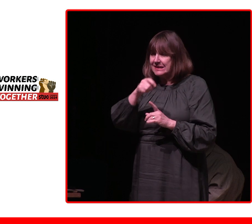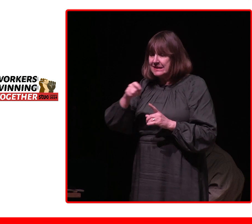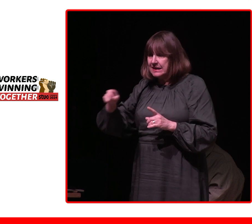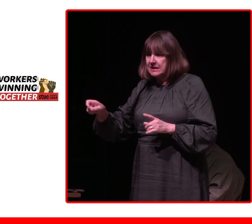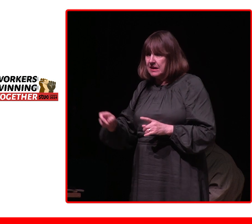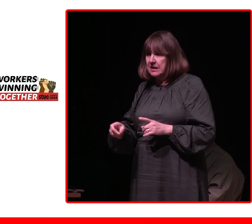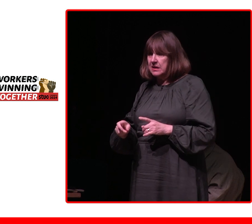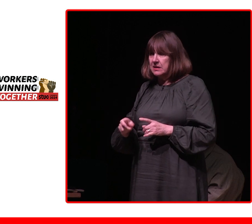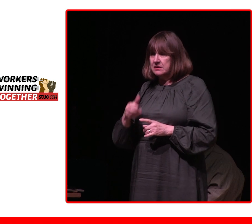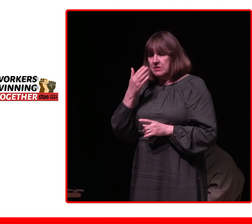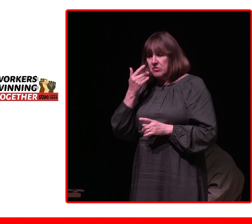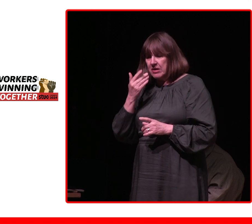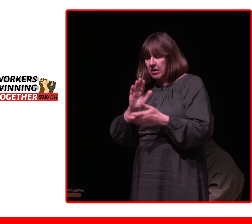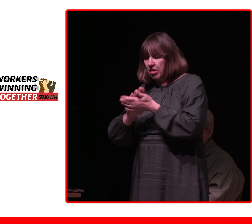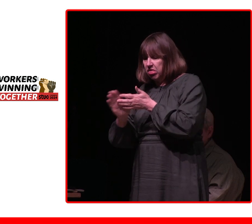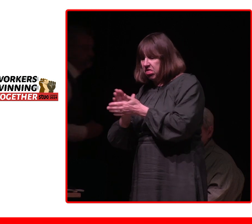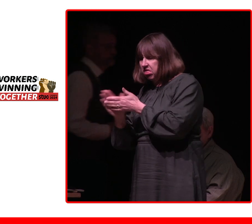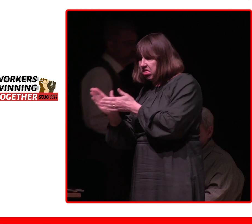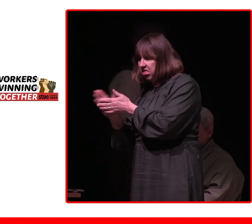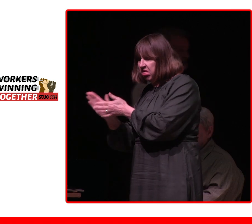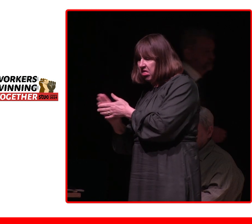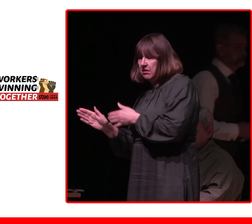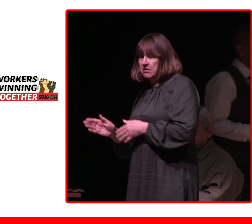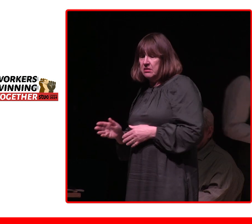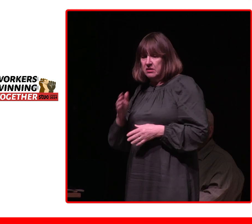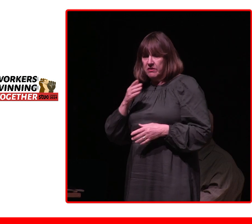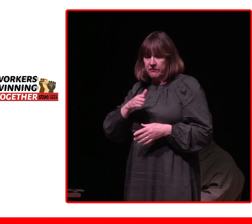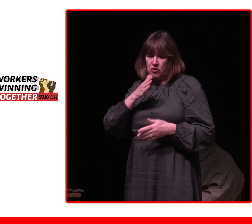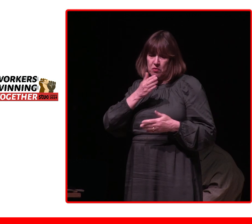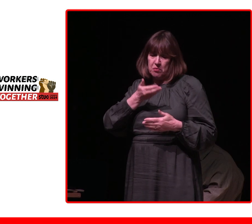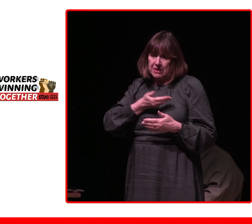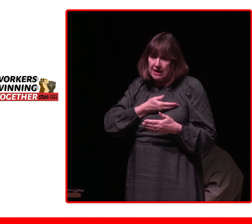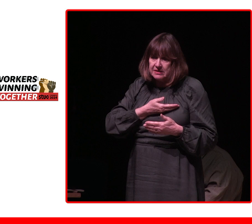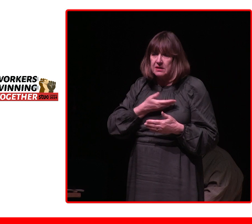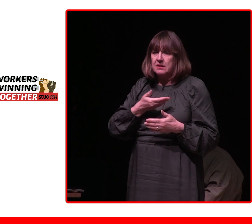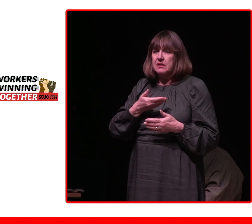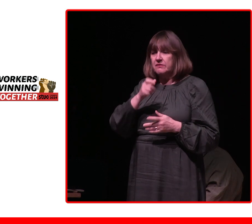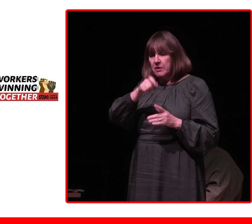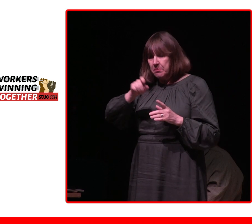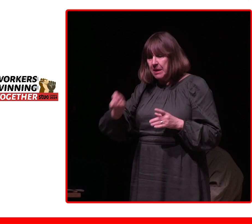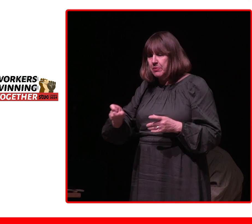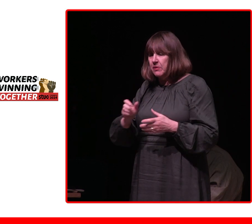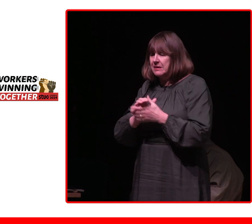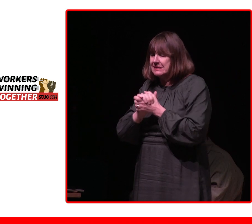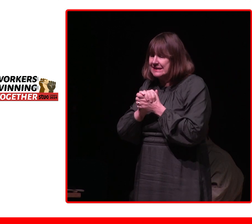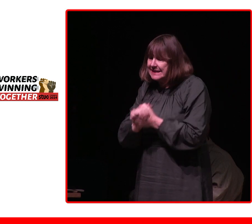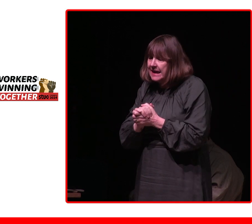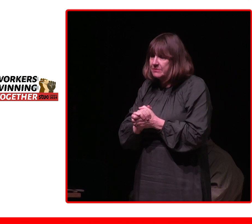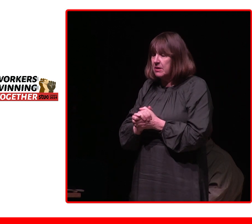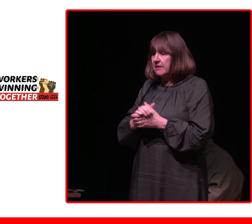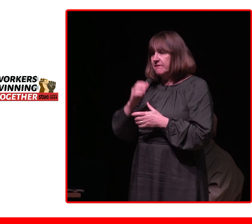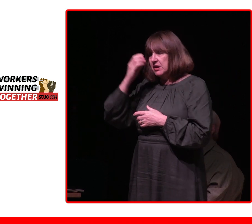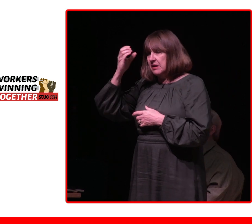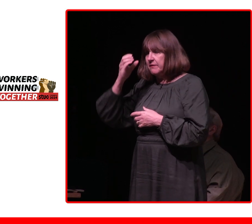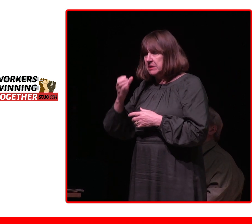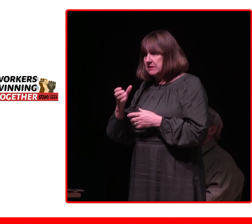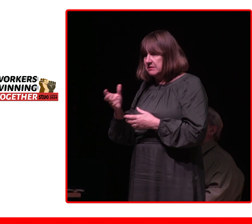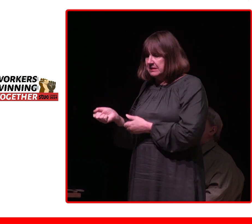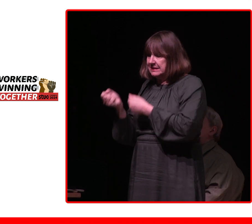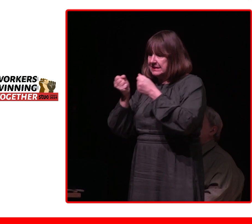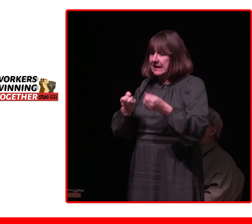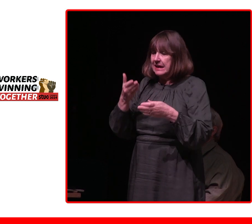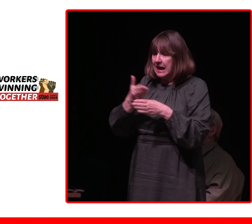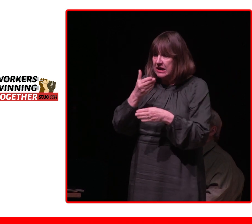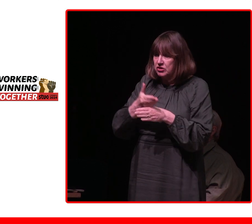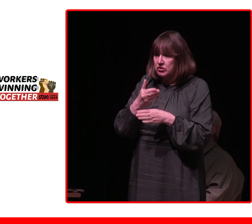ethnic cleansing being live-streamed from Gaza and the occupied West Bank by people desperate for governments to take action and bring about an immediate